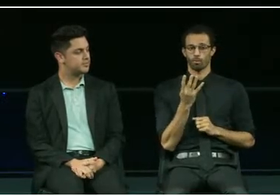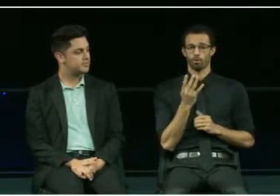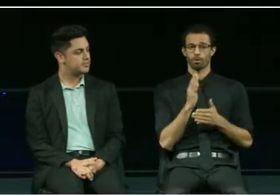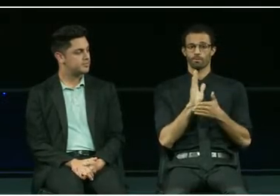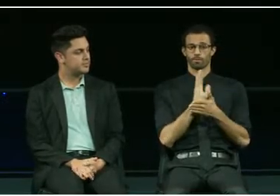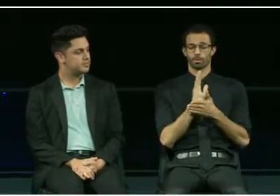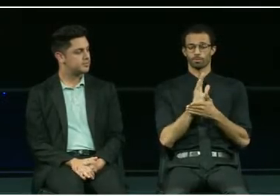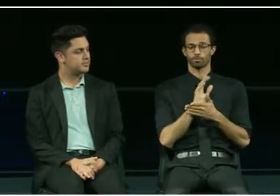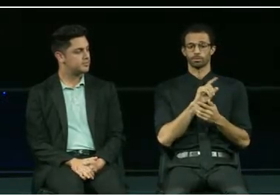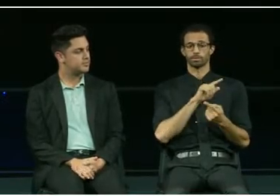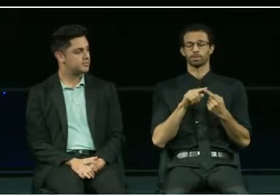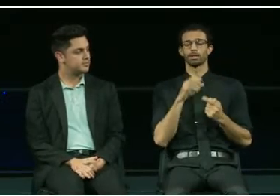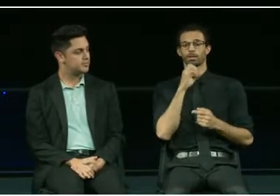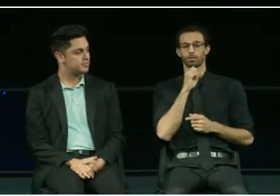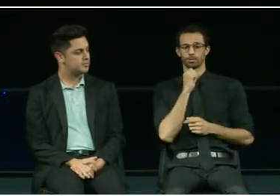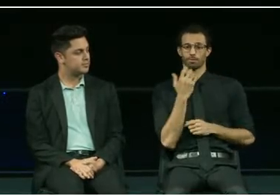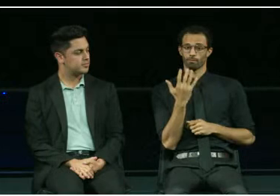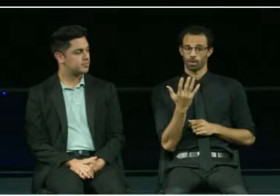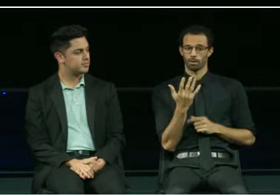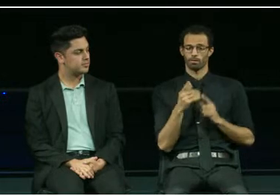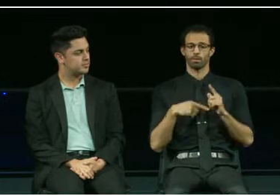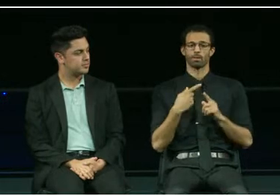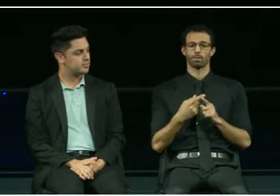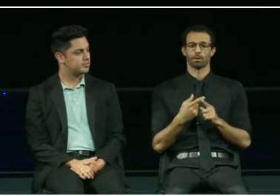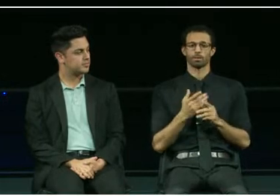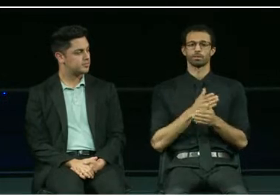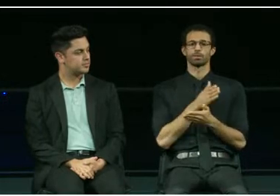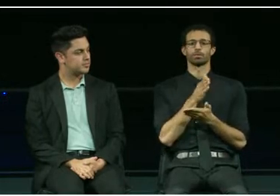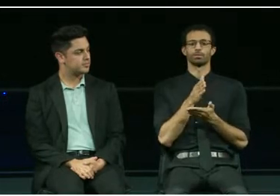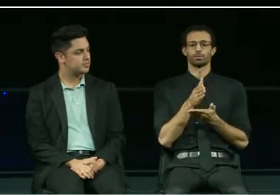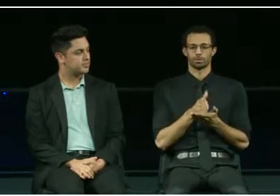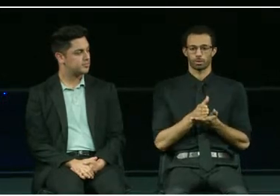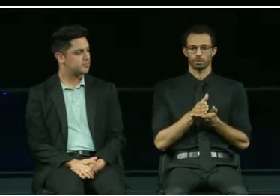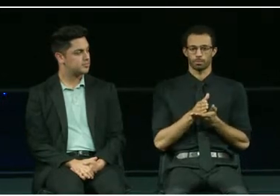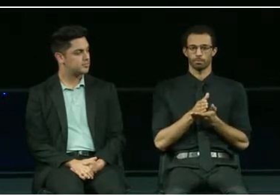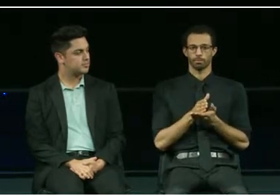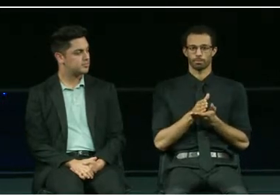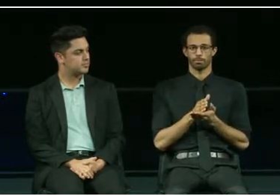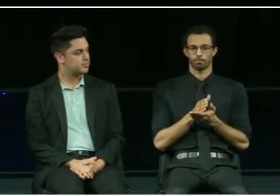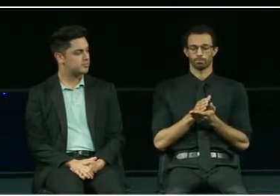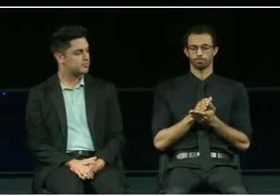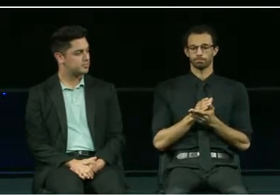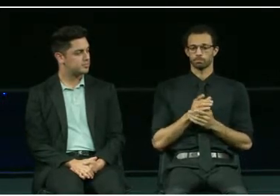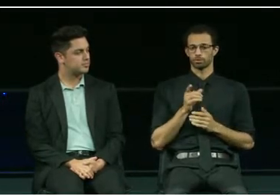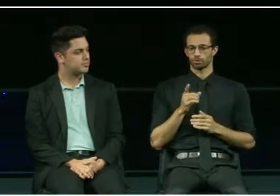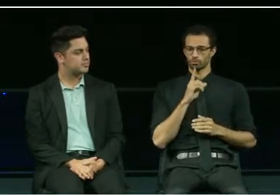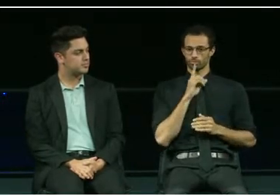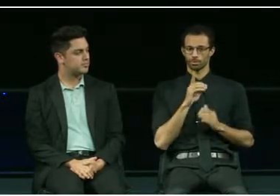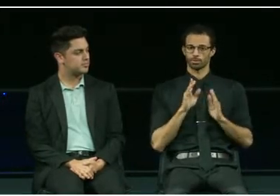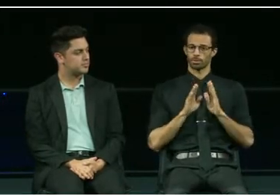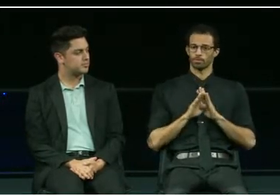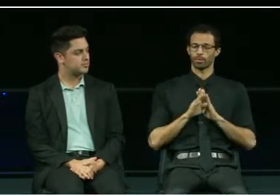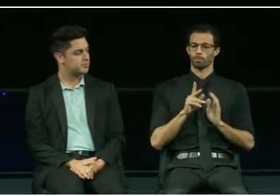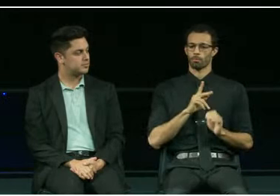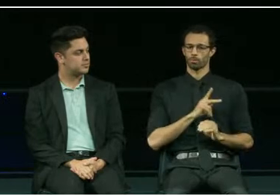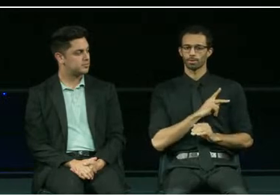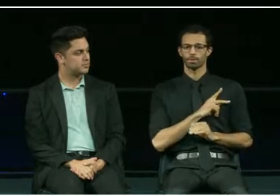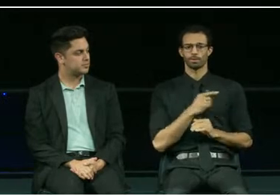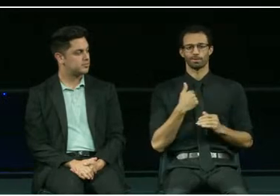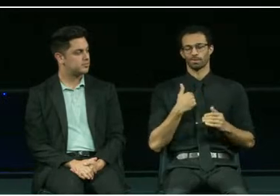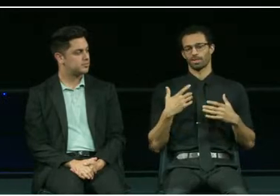until she was age five. Then I stopped because she was really developing a personality and I didn't want it